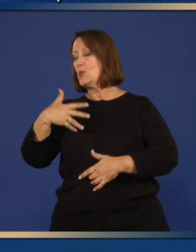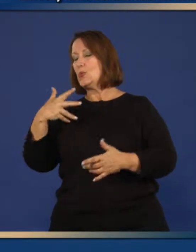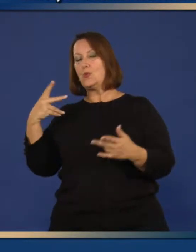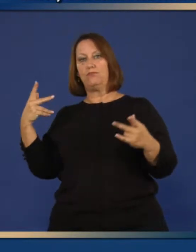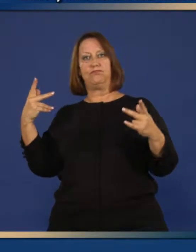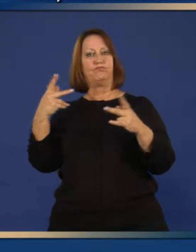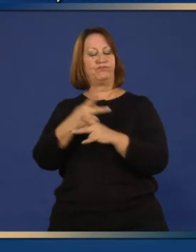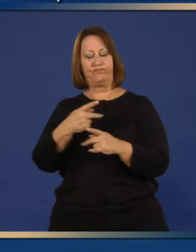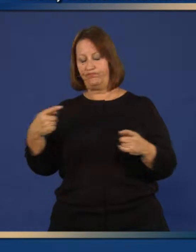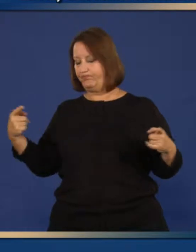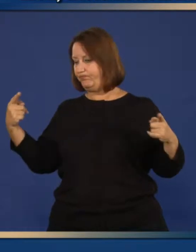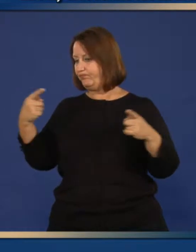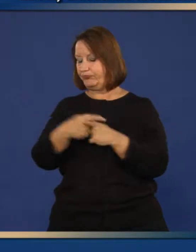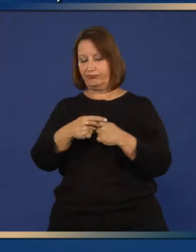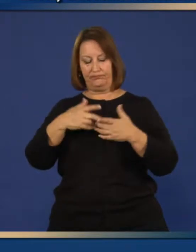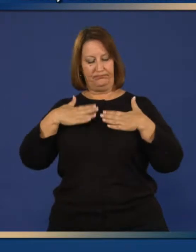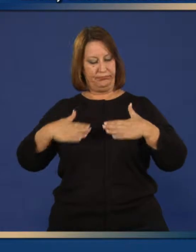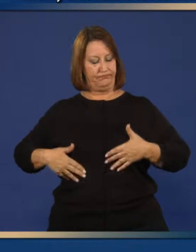provider.